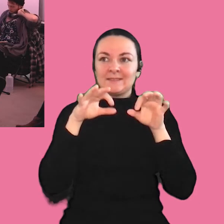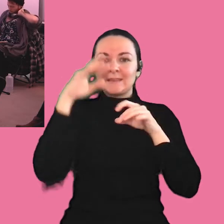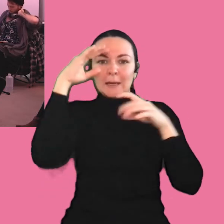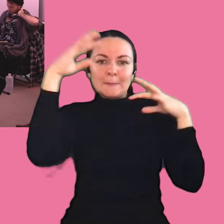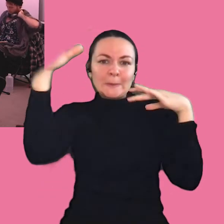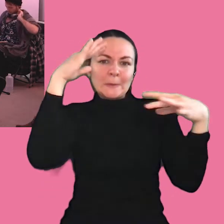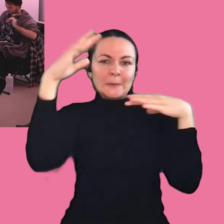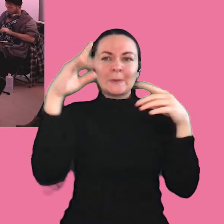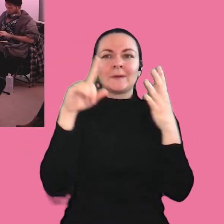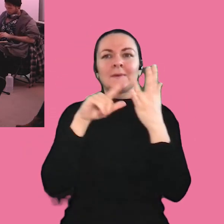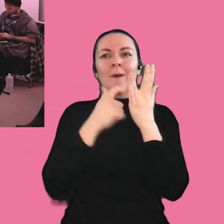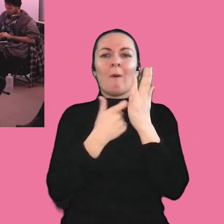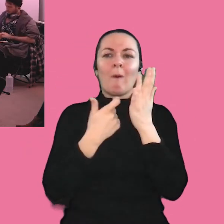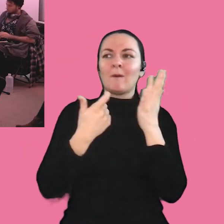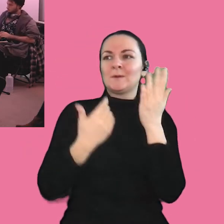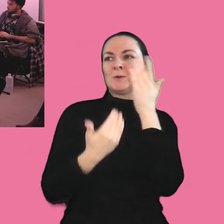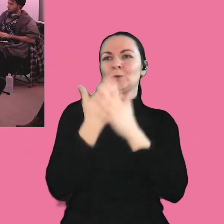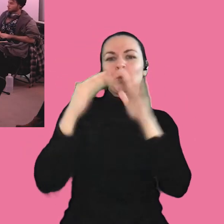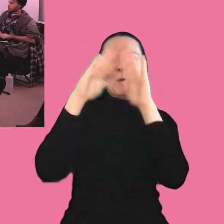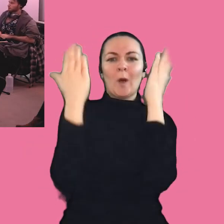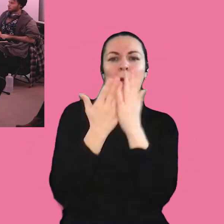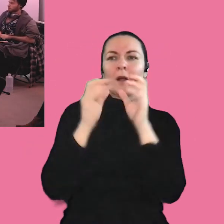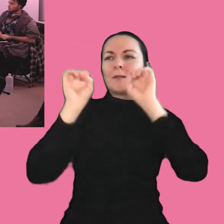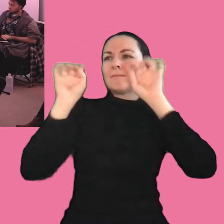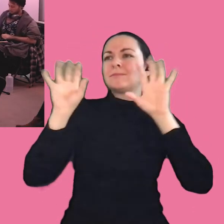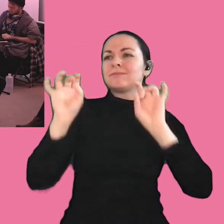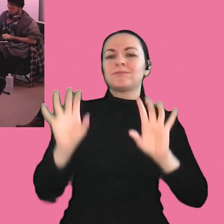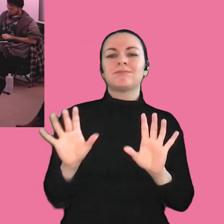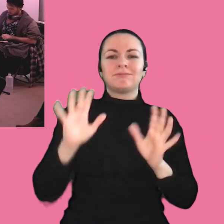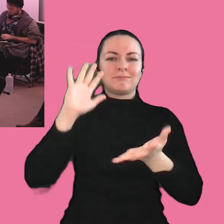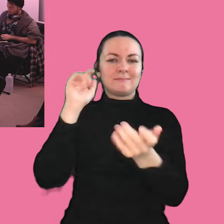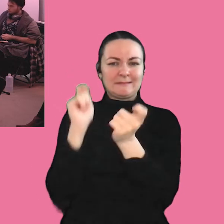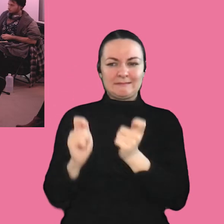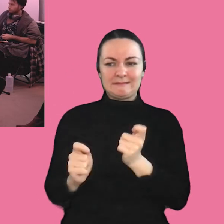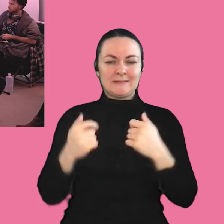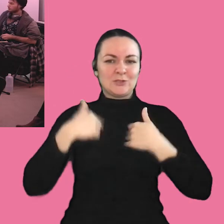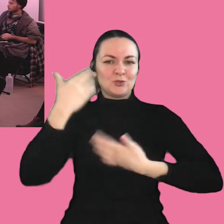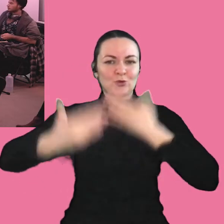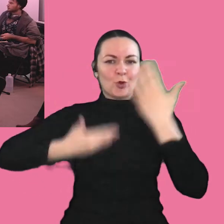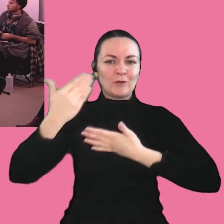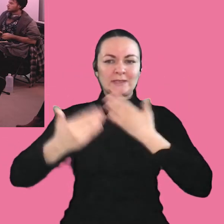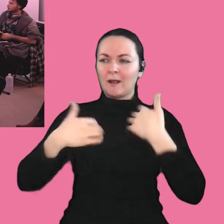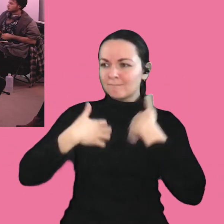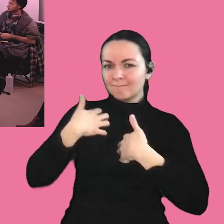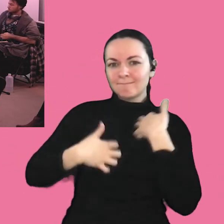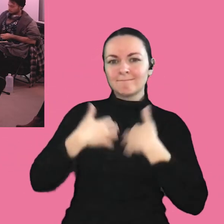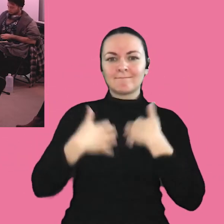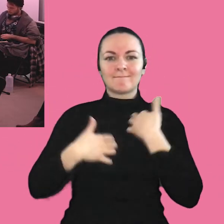I was already going backwards and forwards. But to bring it into what my practice is about, I'm really interested kind of what I'm